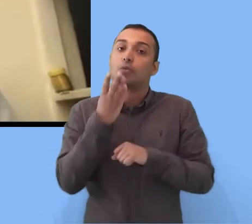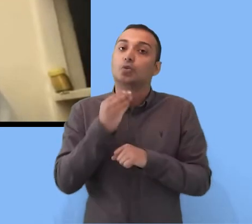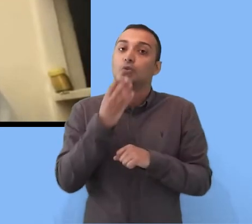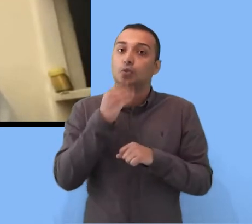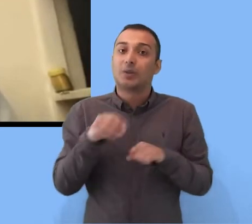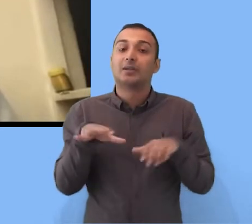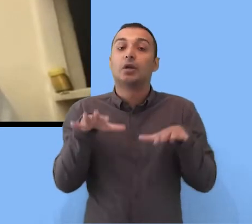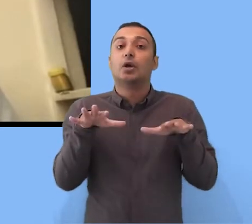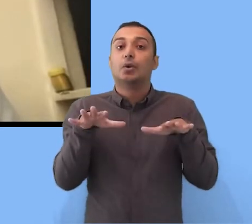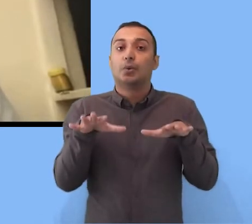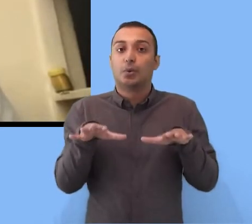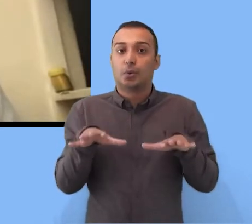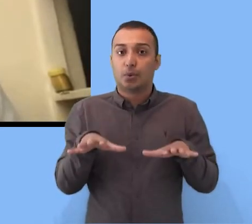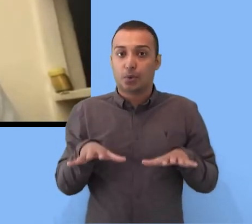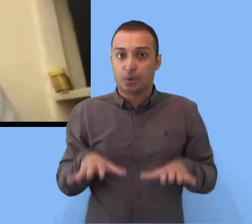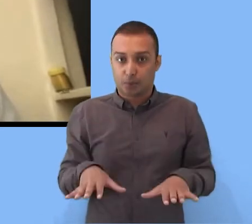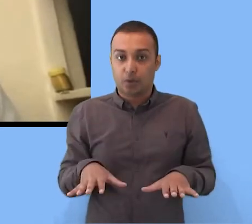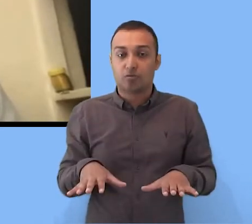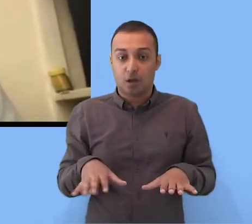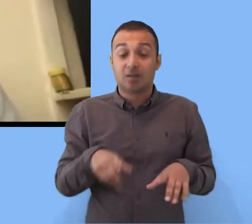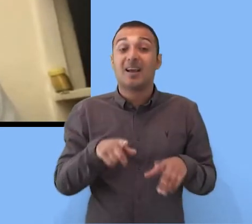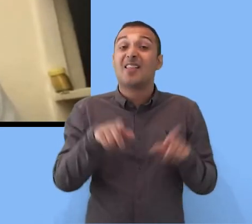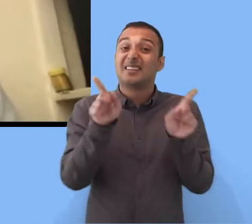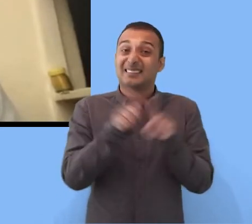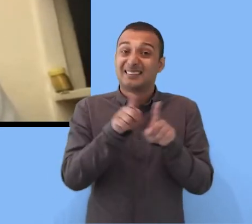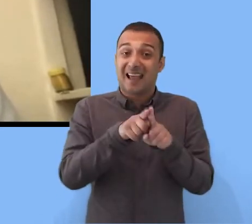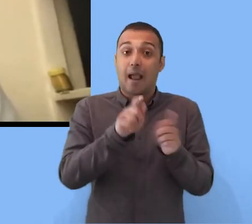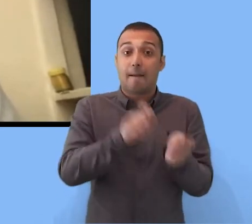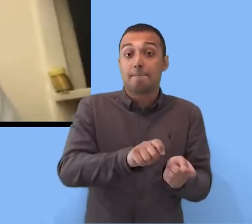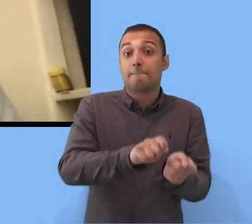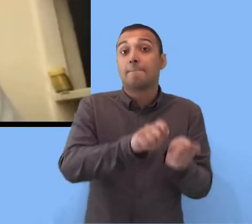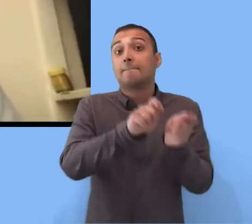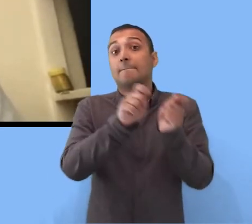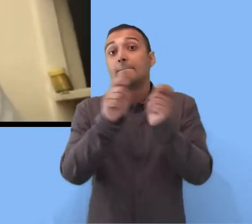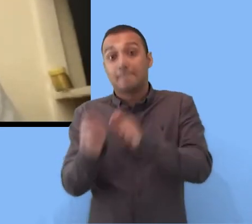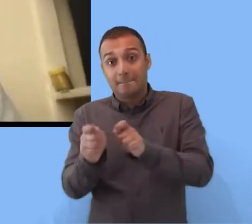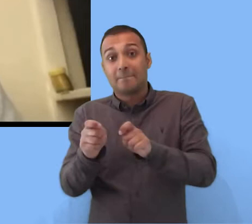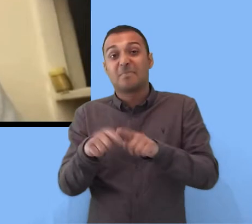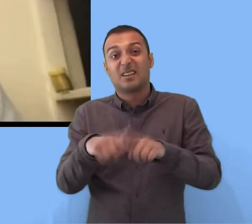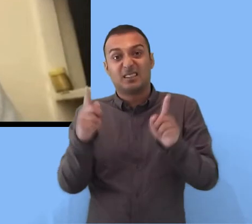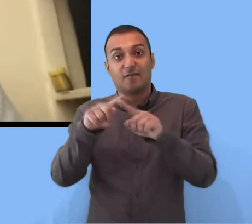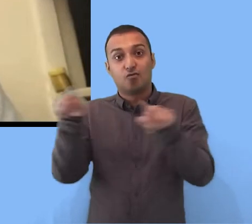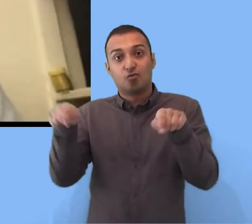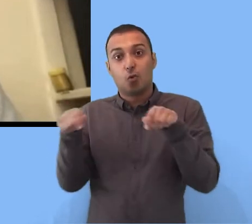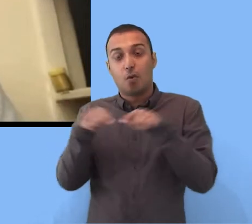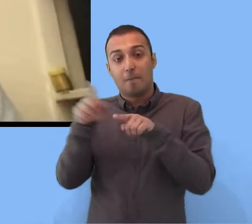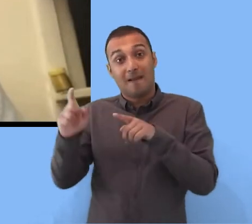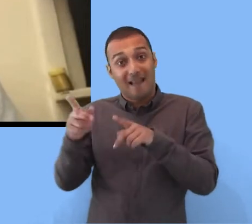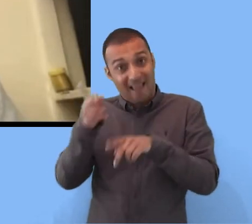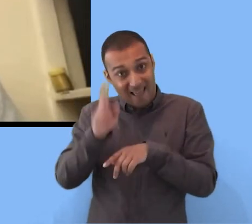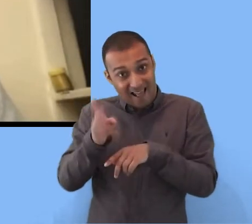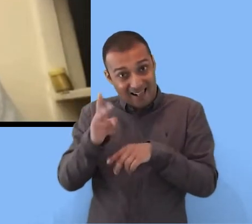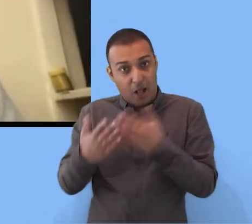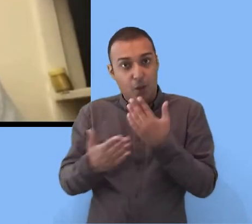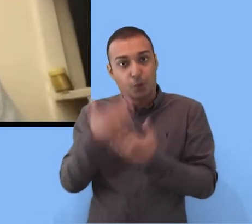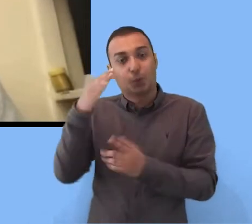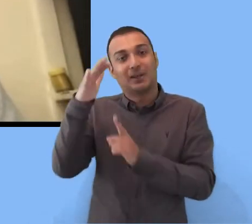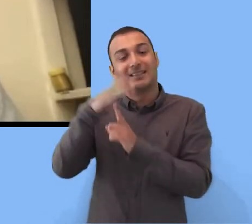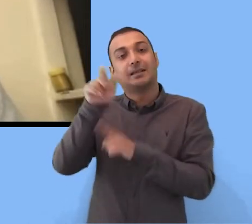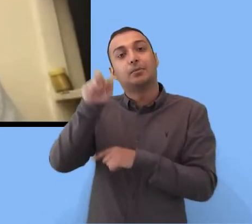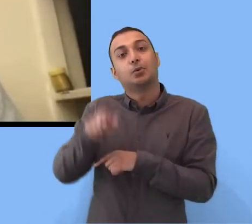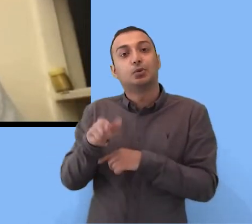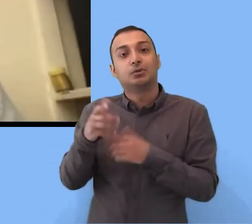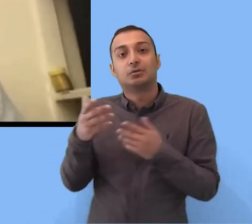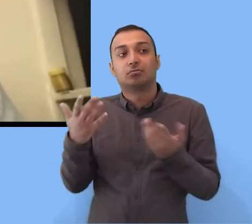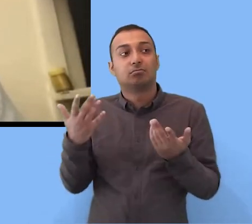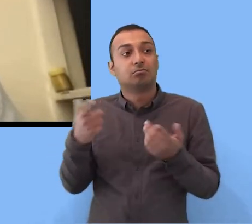the introduction to the new key person, sharing relevant information and, you